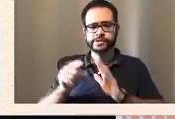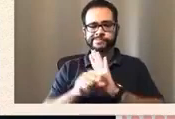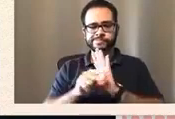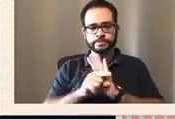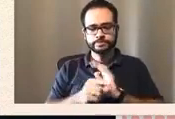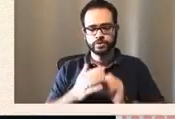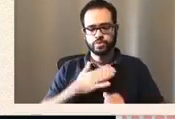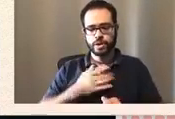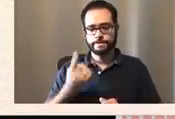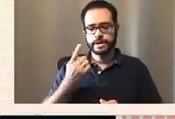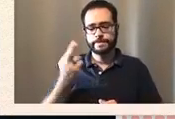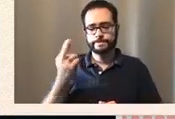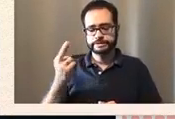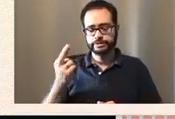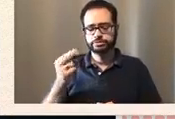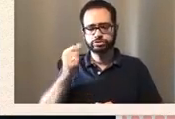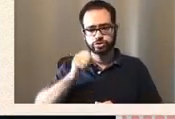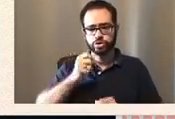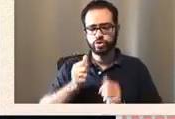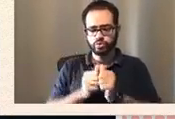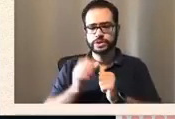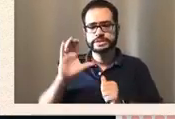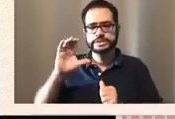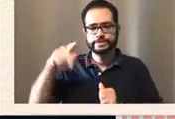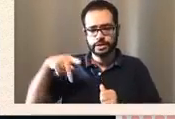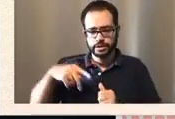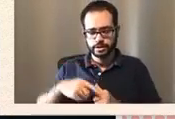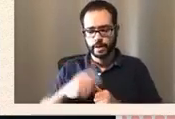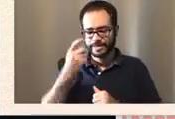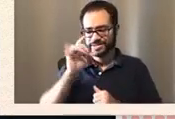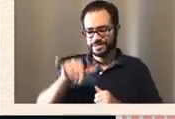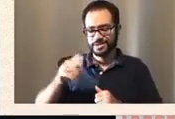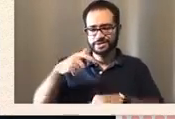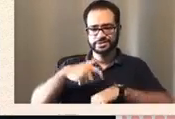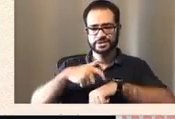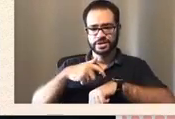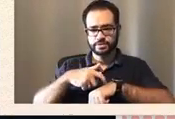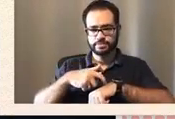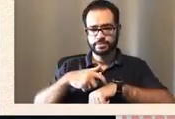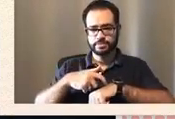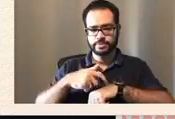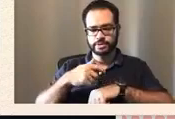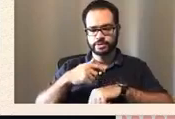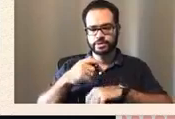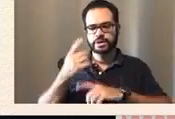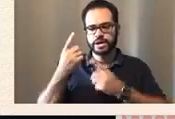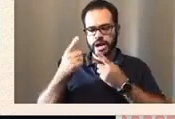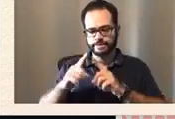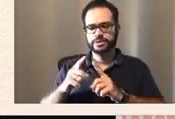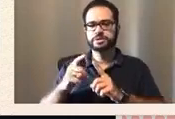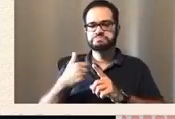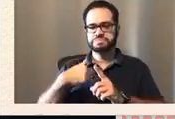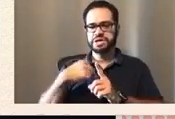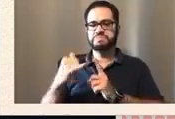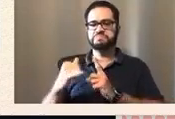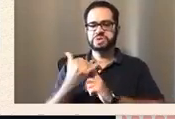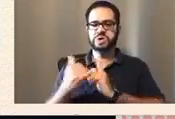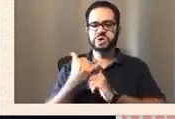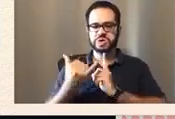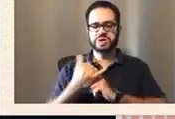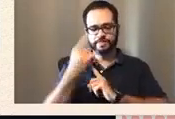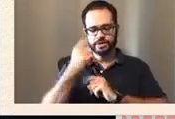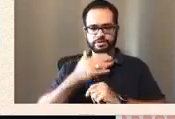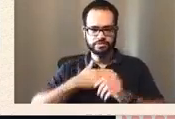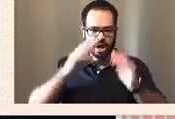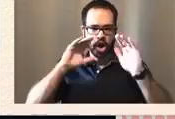with cerebral palsy because at the time I was being bullied because of my autism. And she